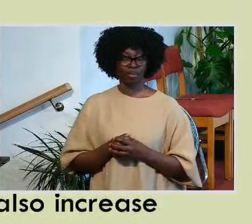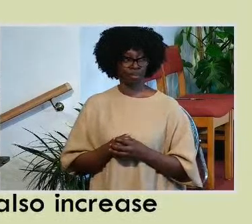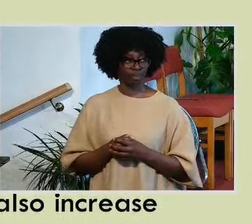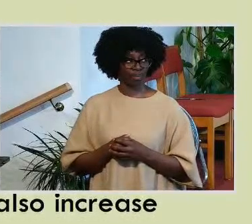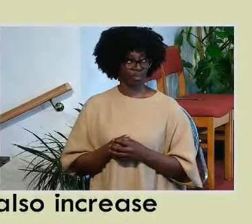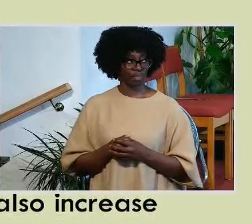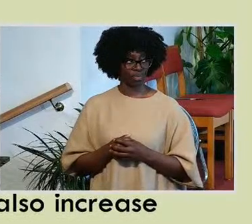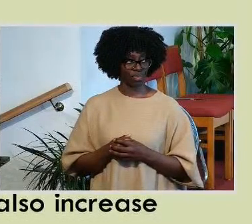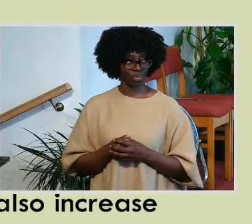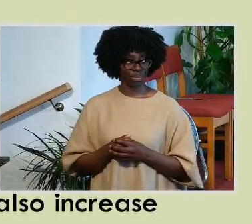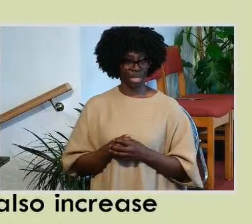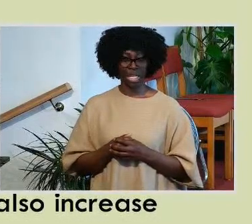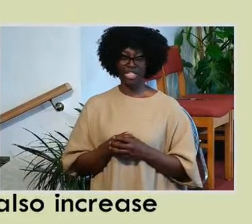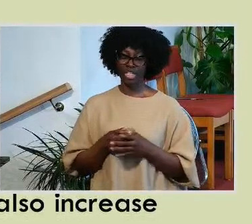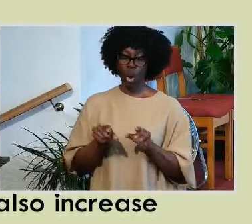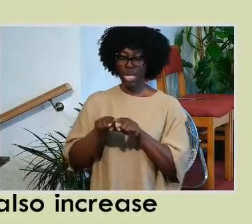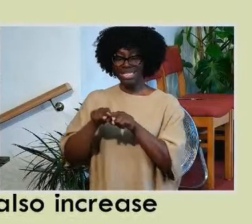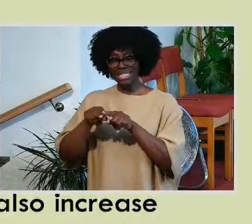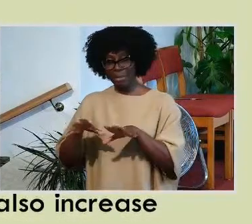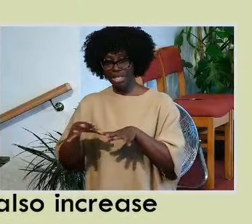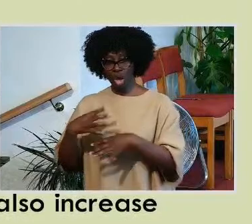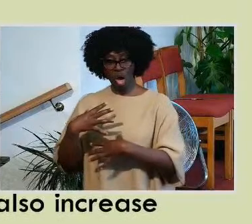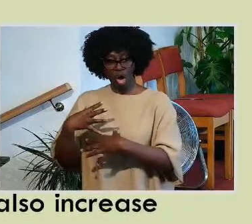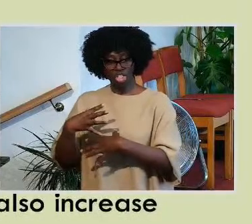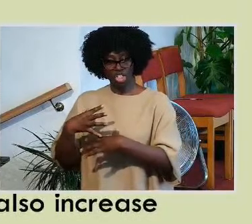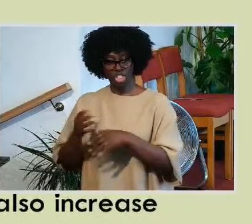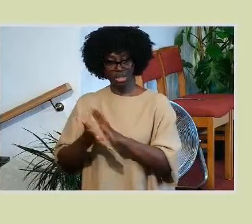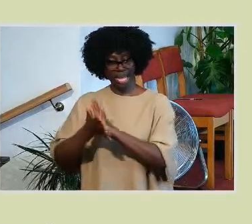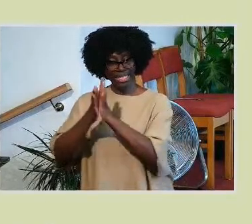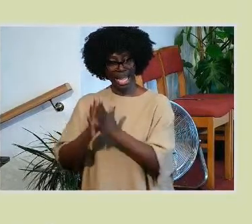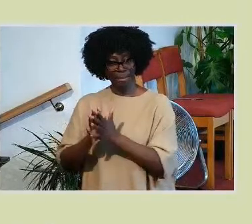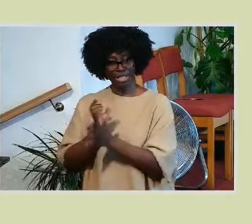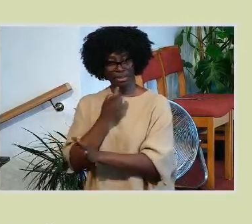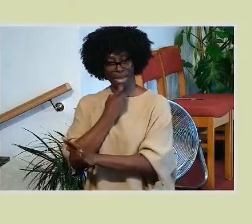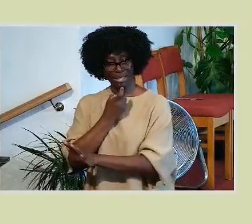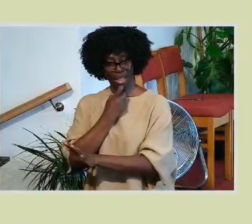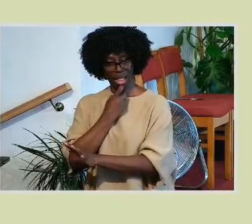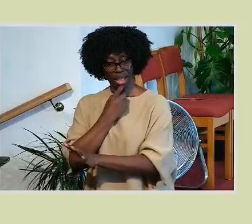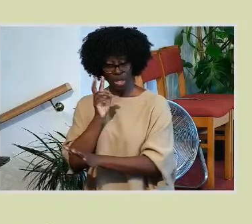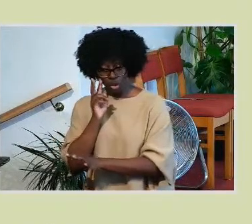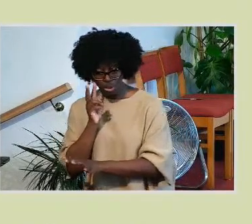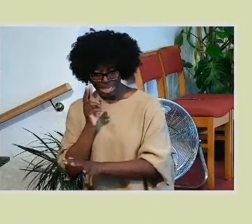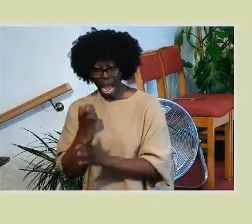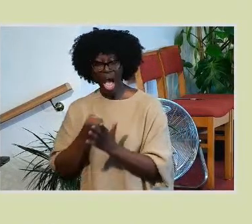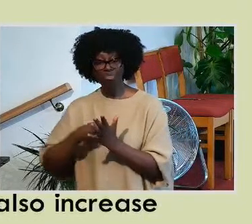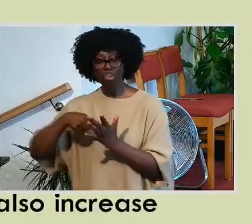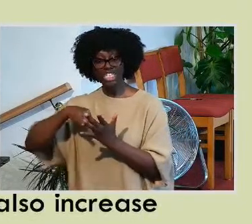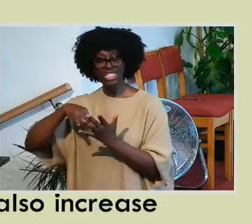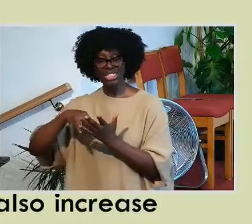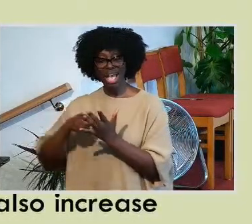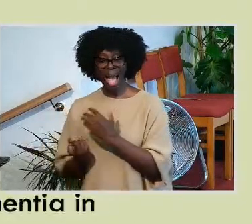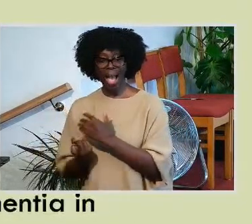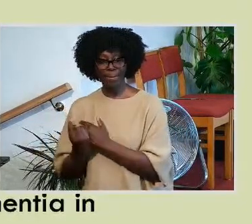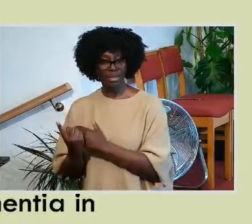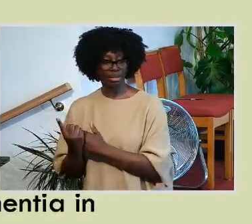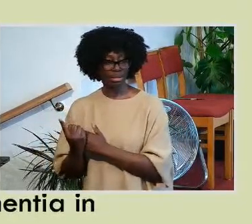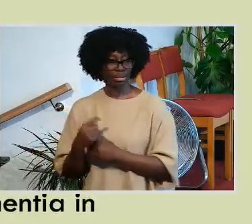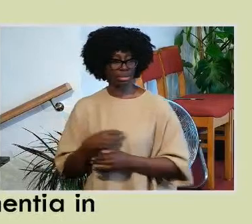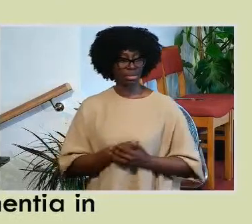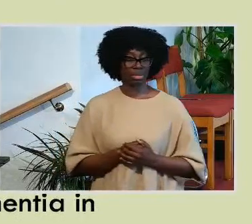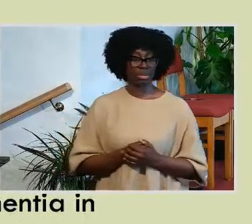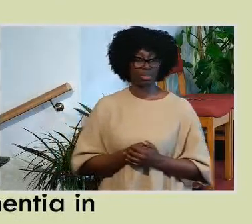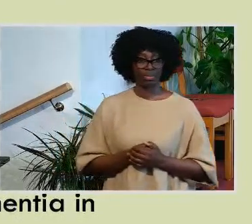destroys metal and forms rust. Sorry, I'm going the other way. All